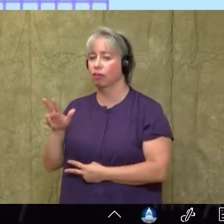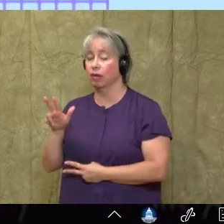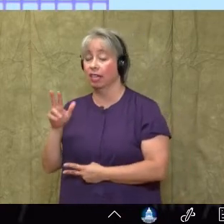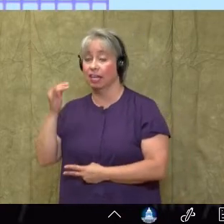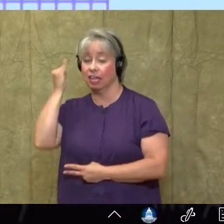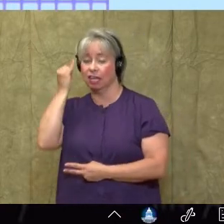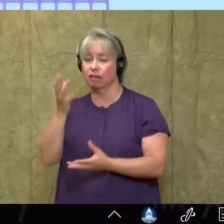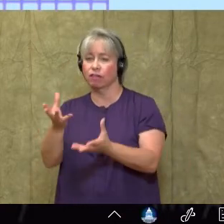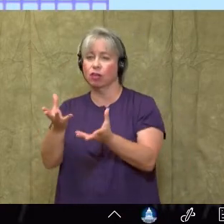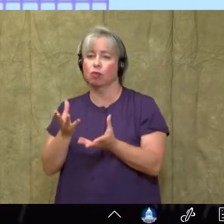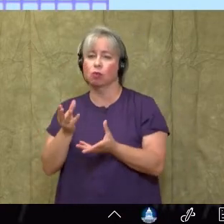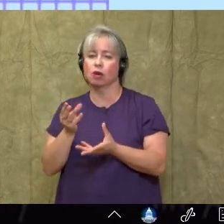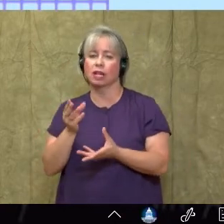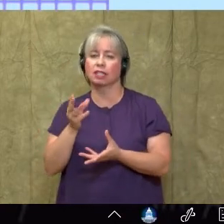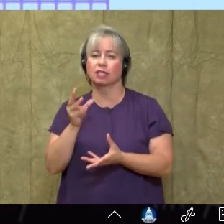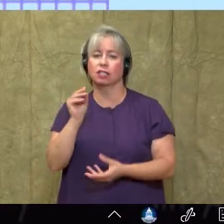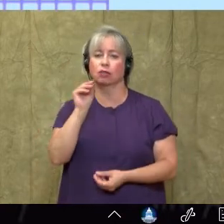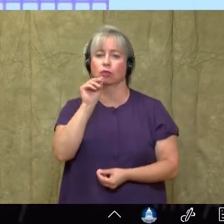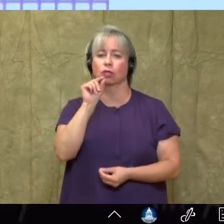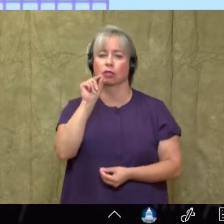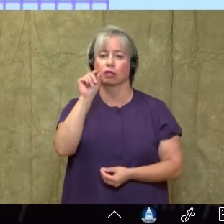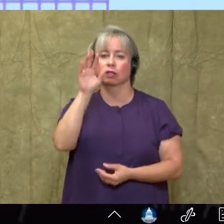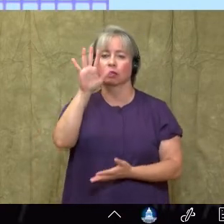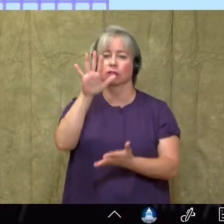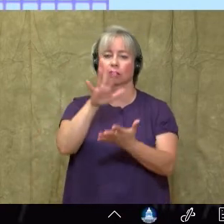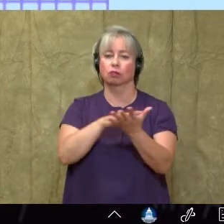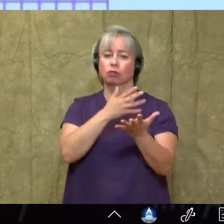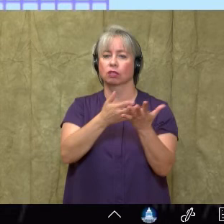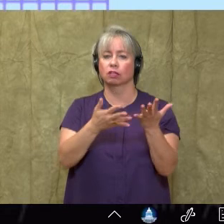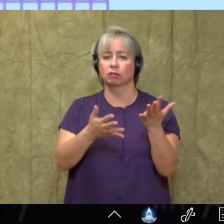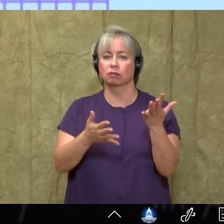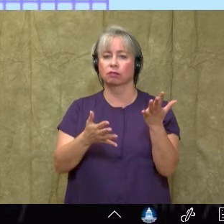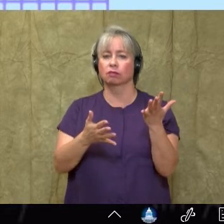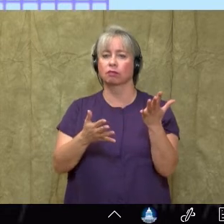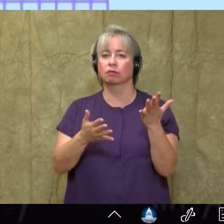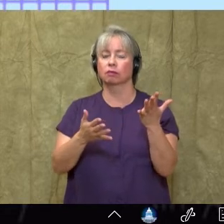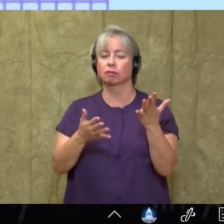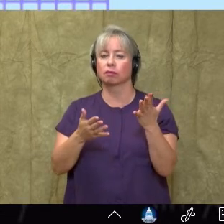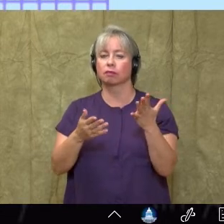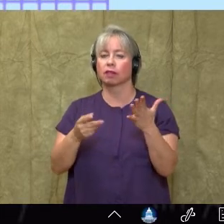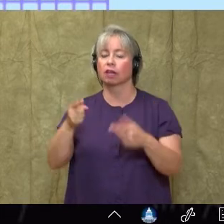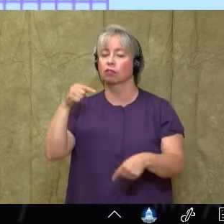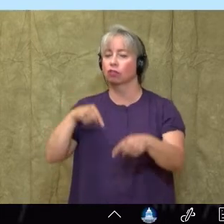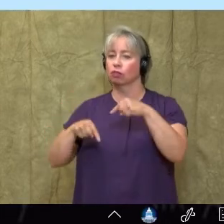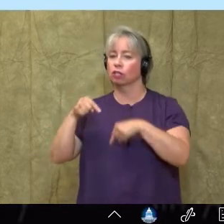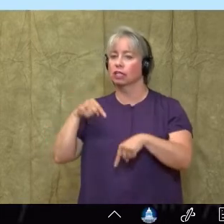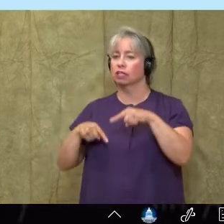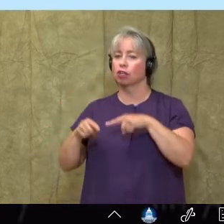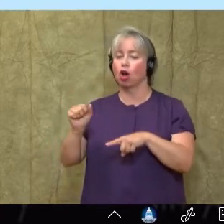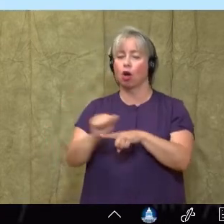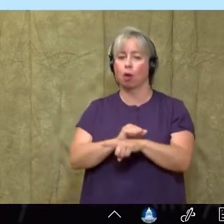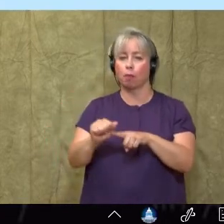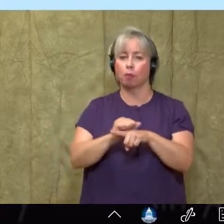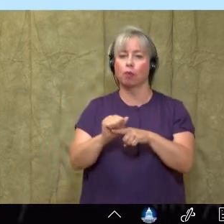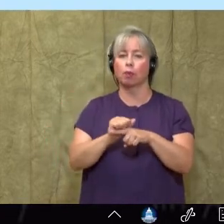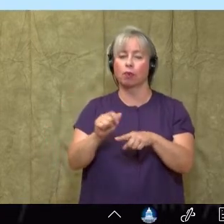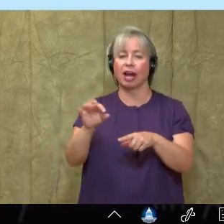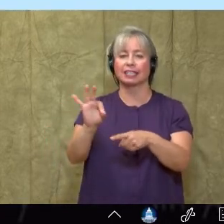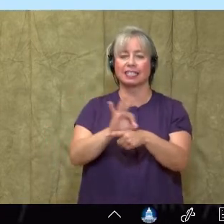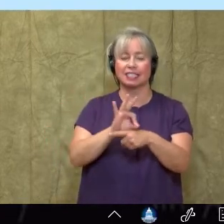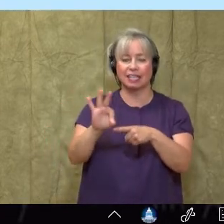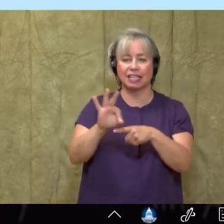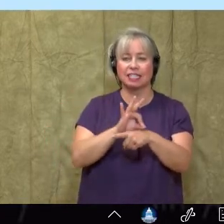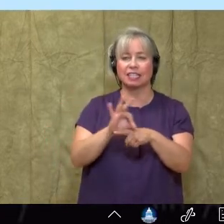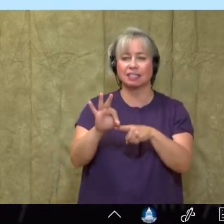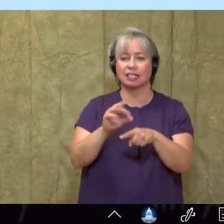graph. Okay? 7, or you know what? Let's do the distance formula one more time. We might not have time for the graph,